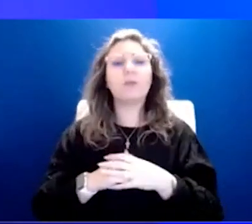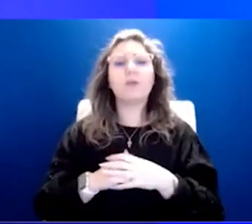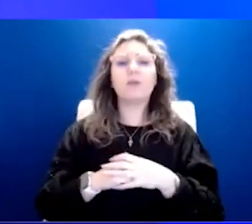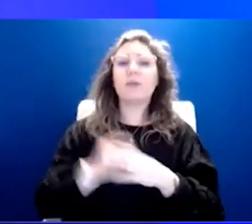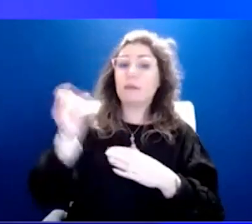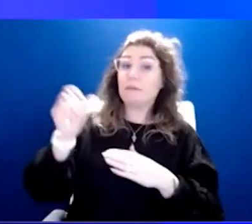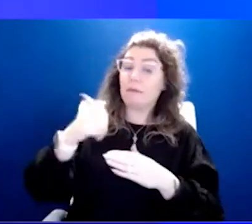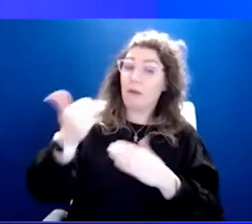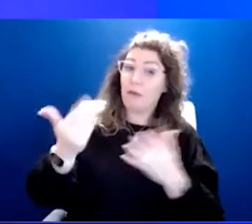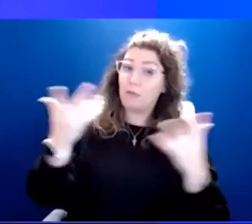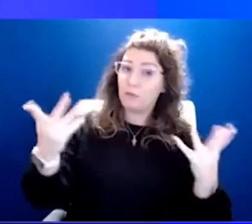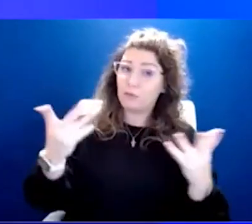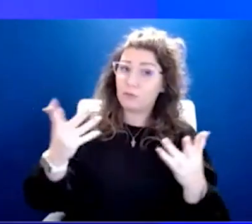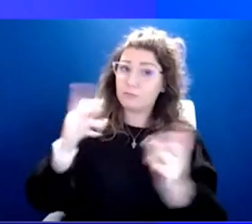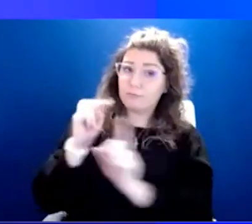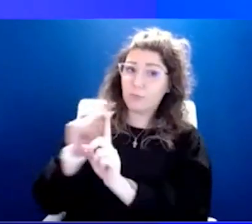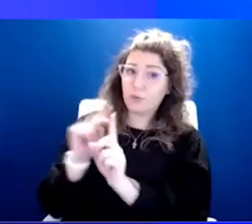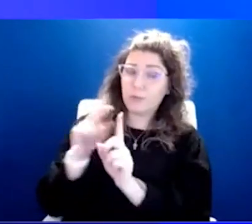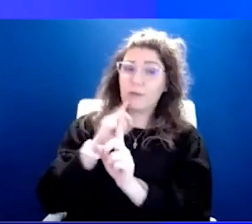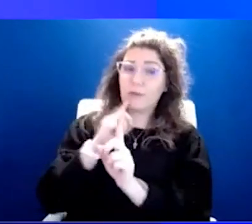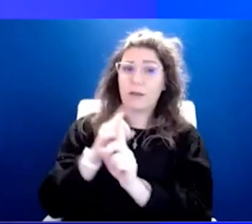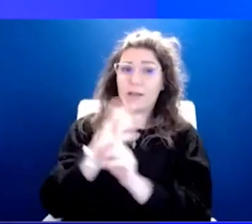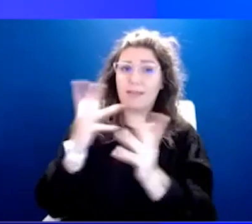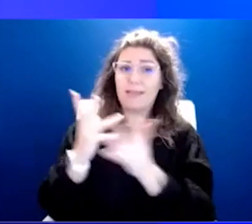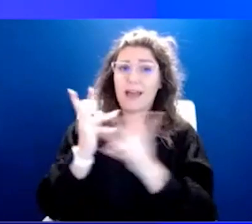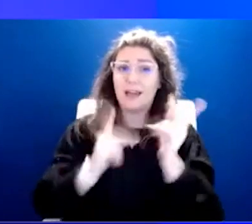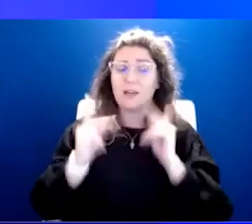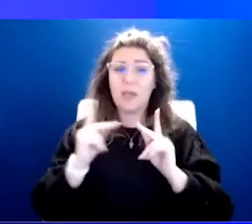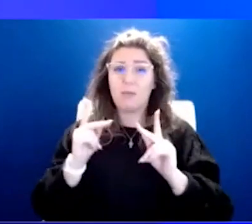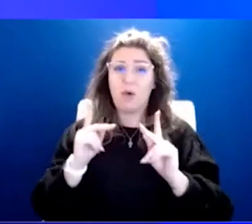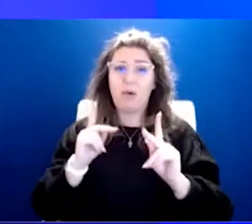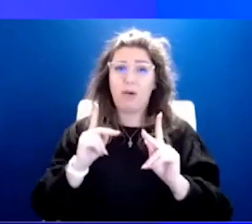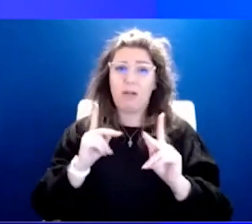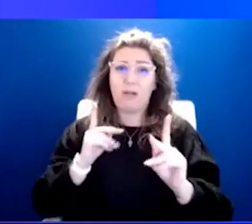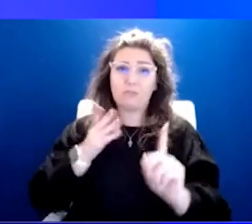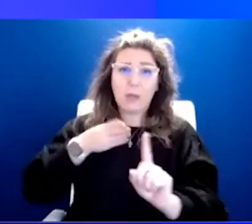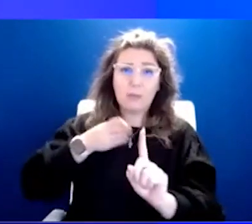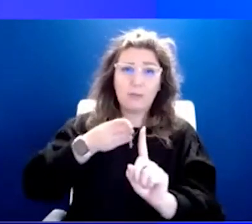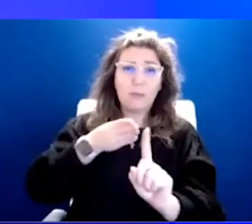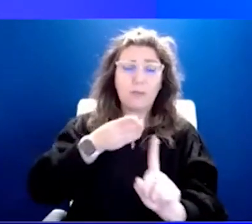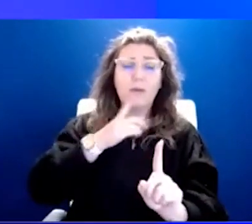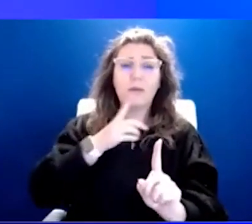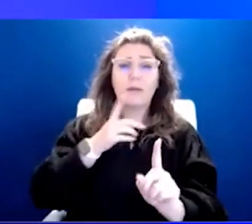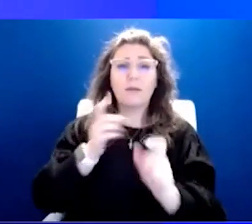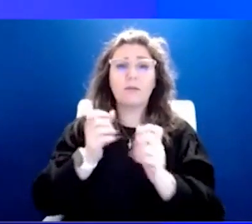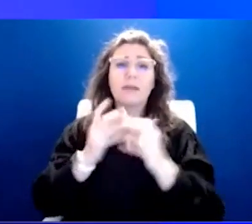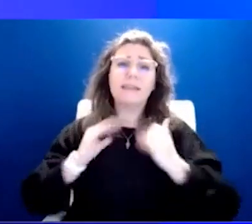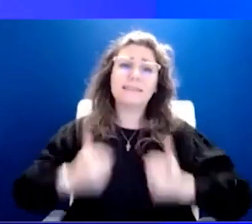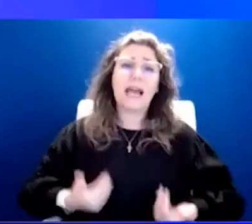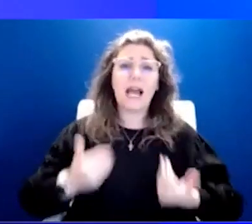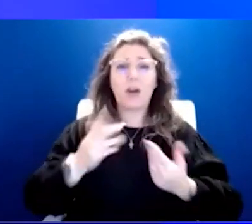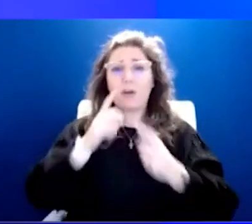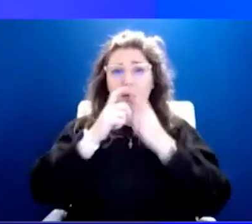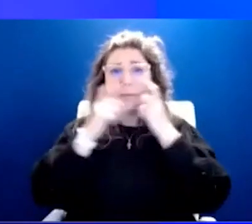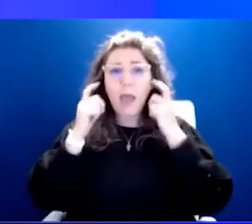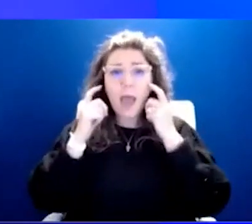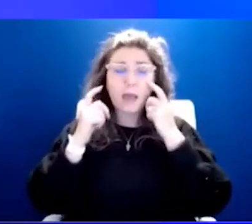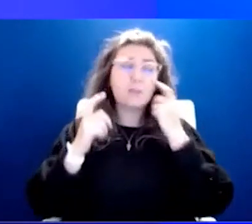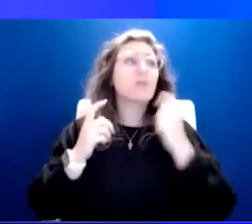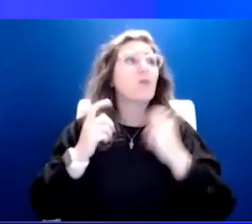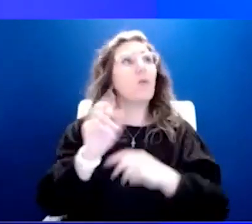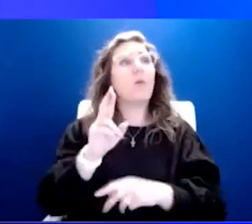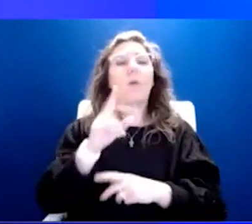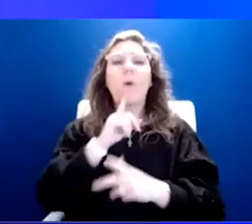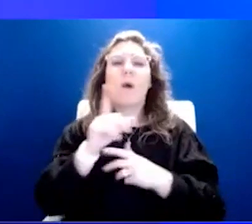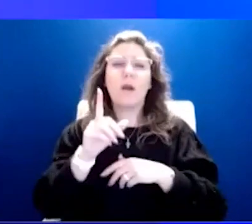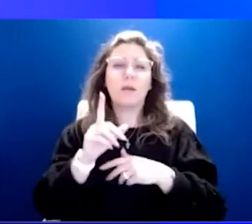also are having a lot of voices coming towards them, mm-hmm. many of which are tired of the masks or see them as harmful. And